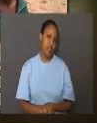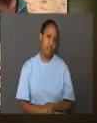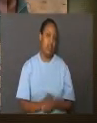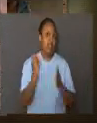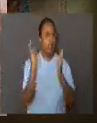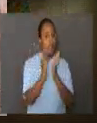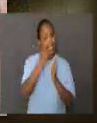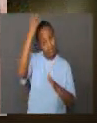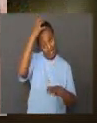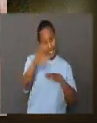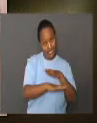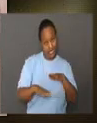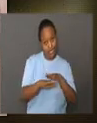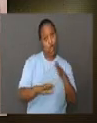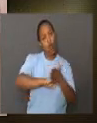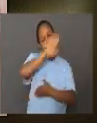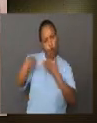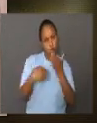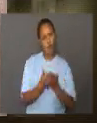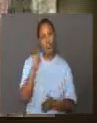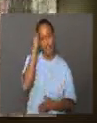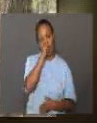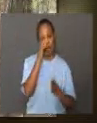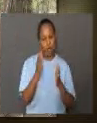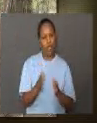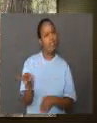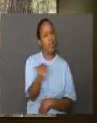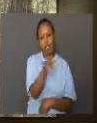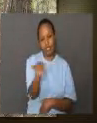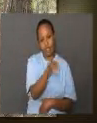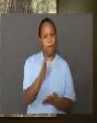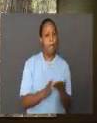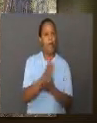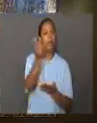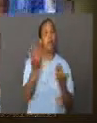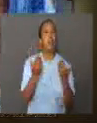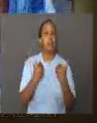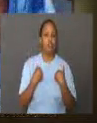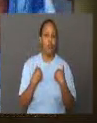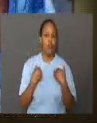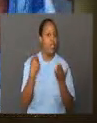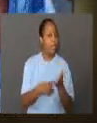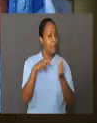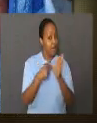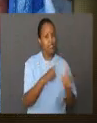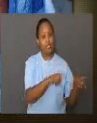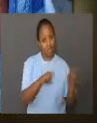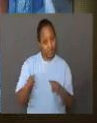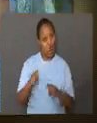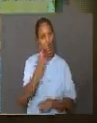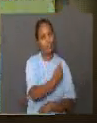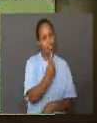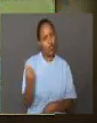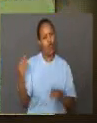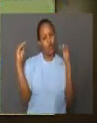Under the Constitution, all Ethiopians share the same rights. This means that everyone